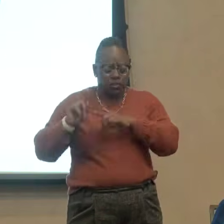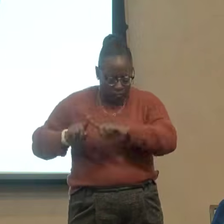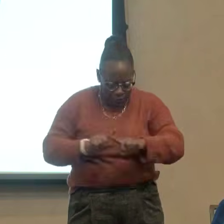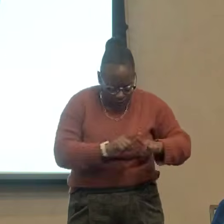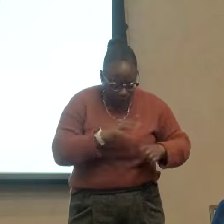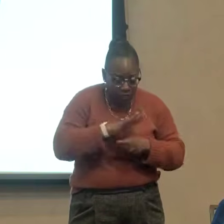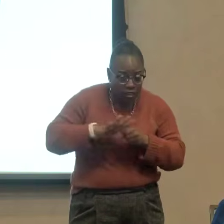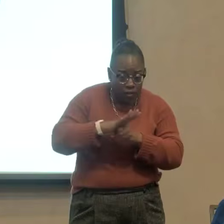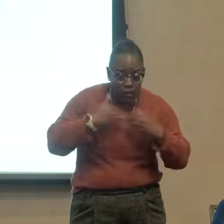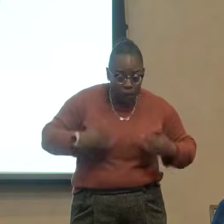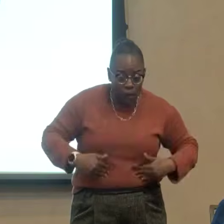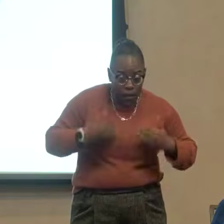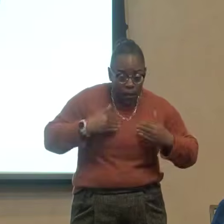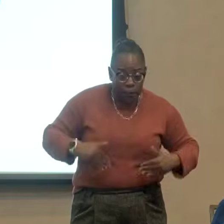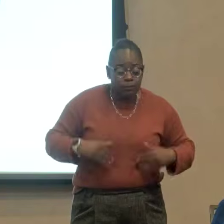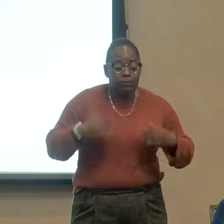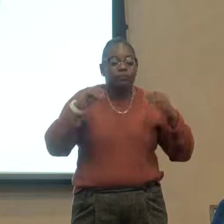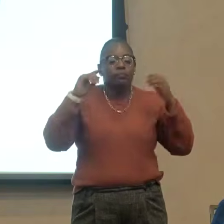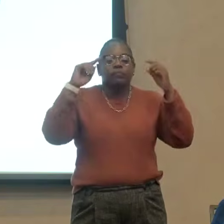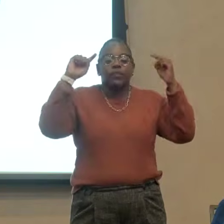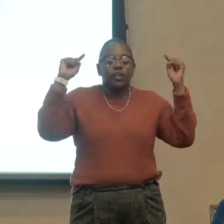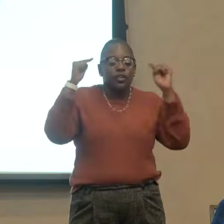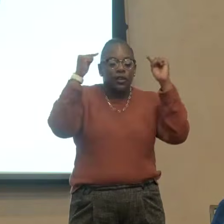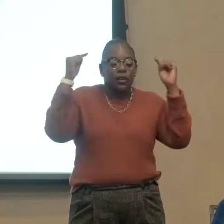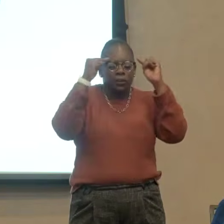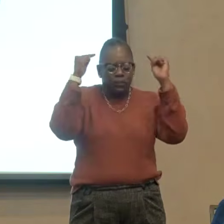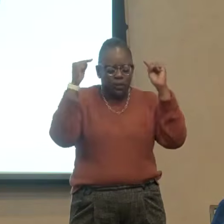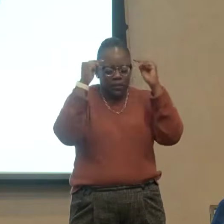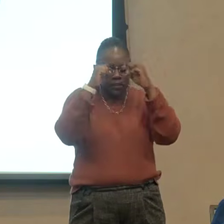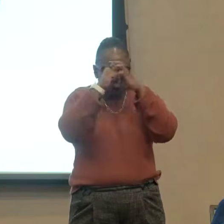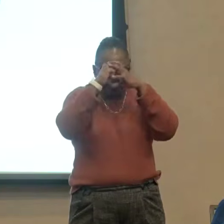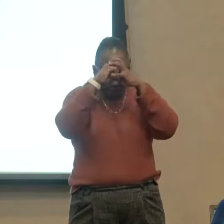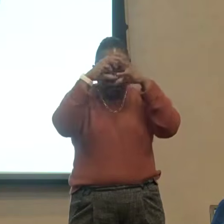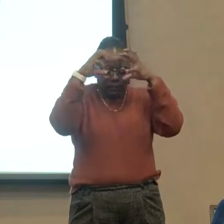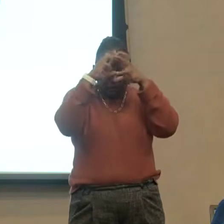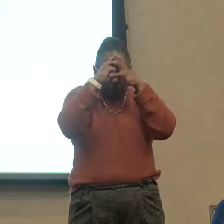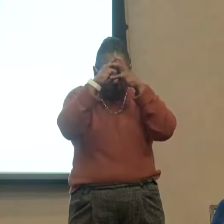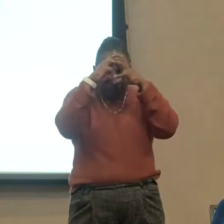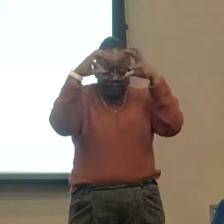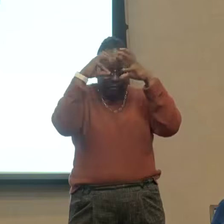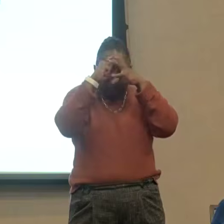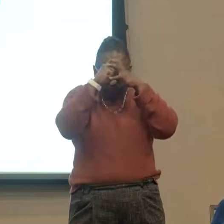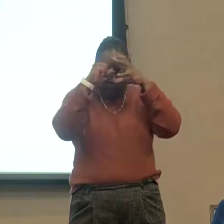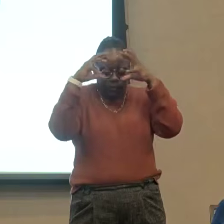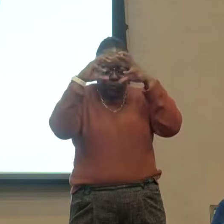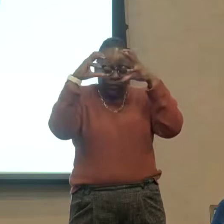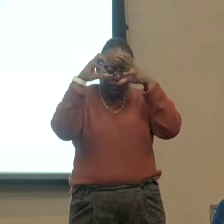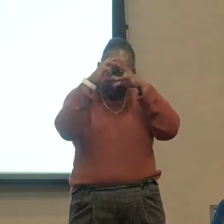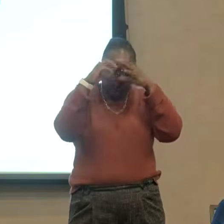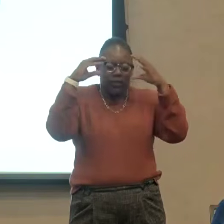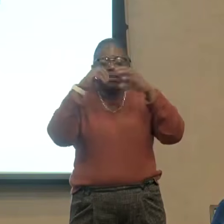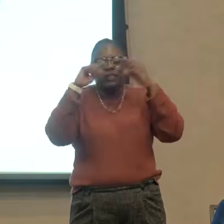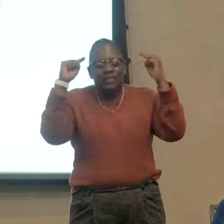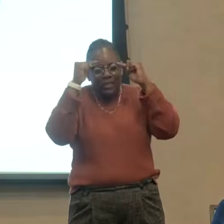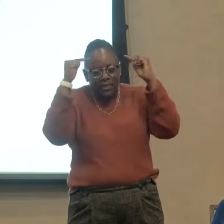of the body. You can get a migraine for Raynaud's of the brain, where when you get a lot of dilation, you get a headache. When